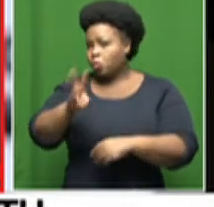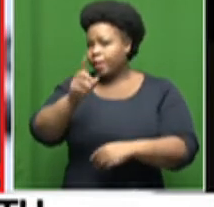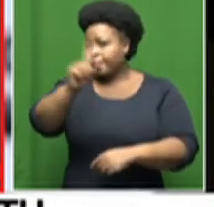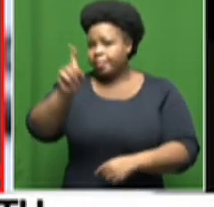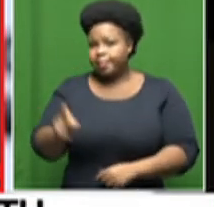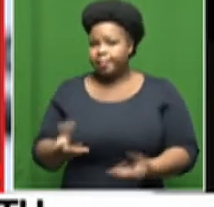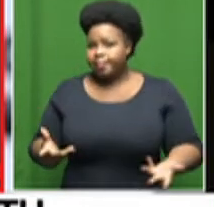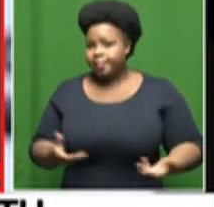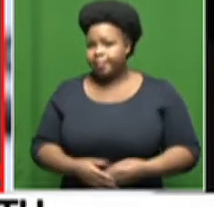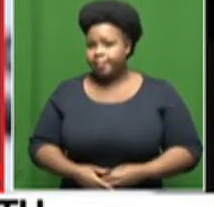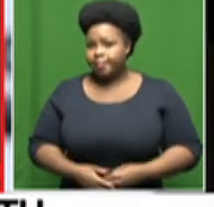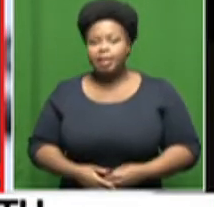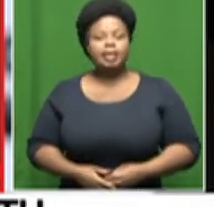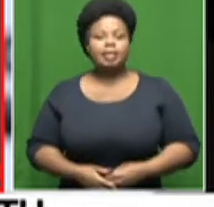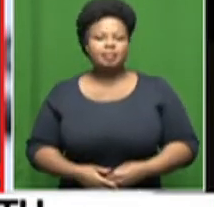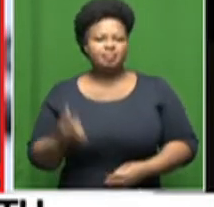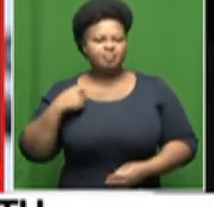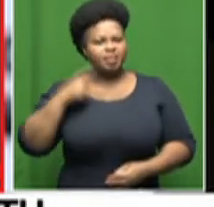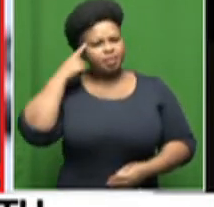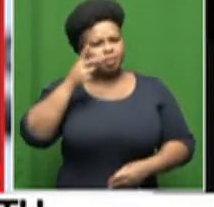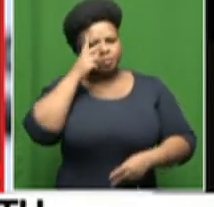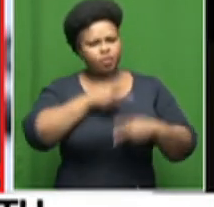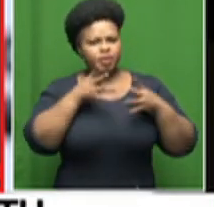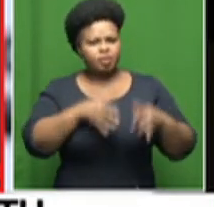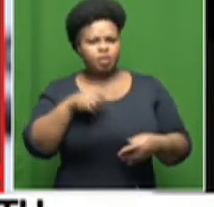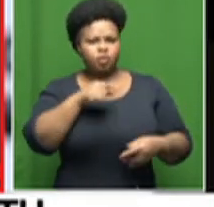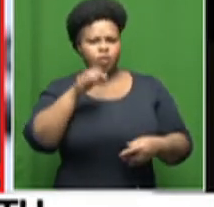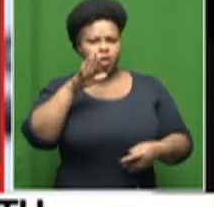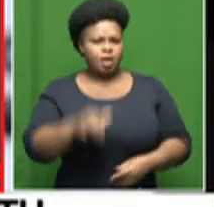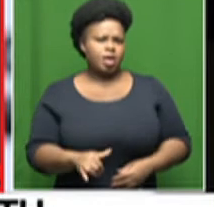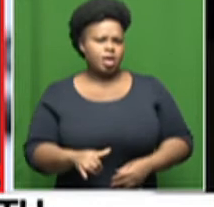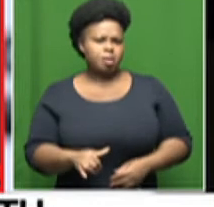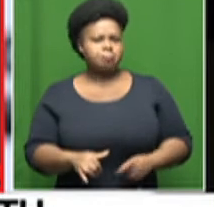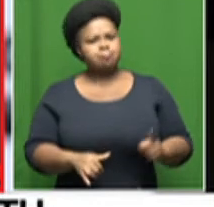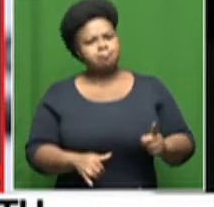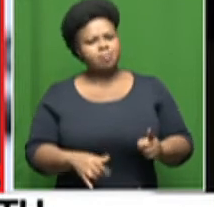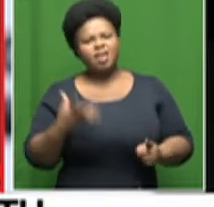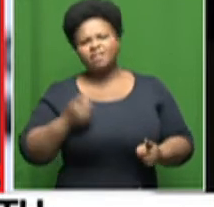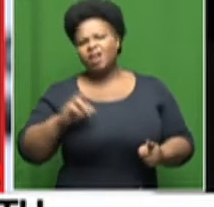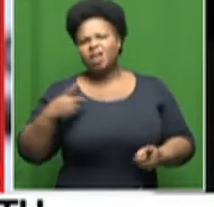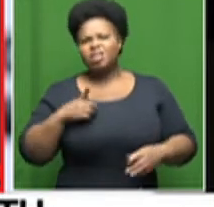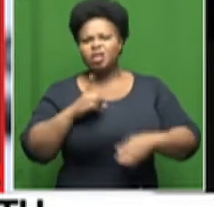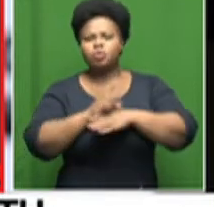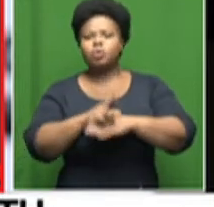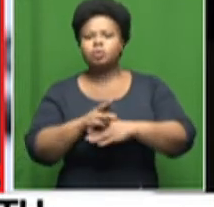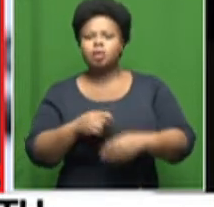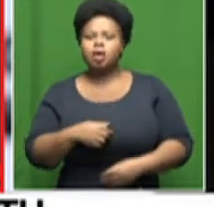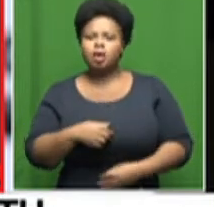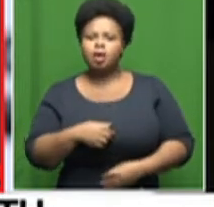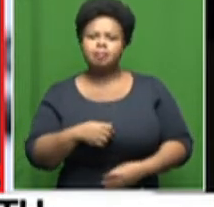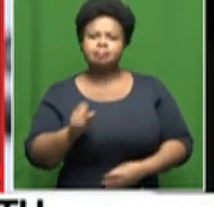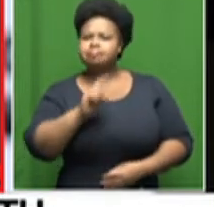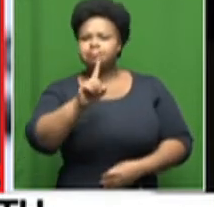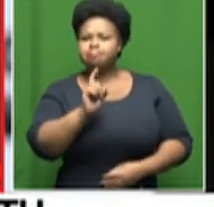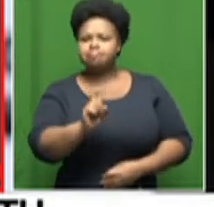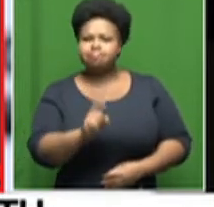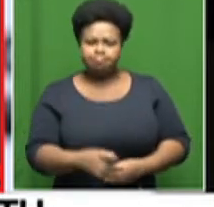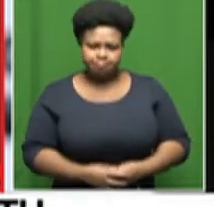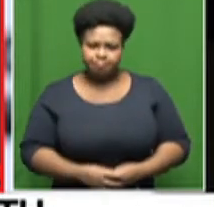think, Professor Gray, there is a doctor here who's asked, in terms